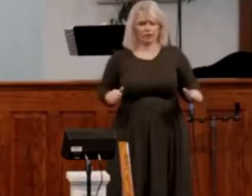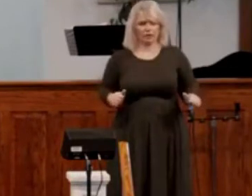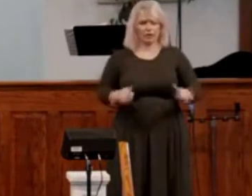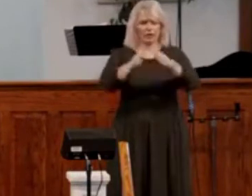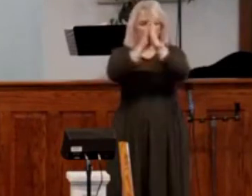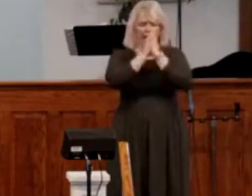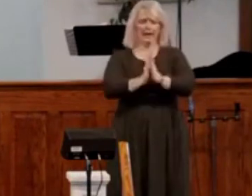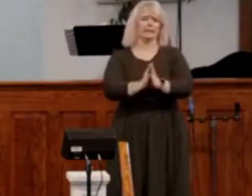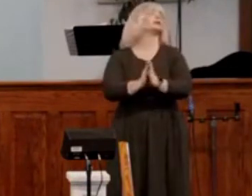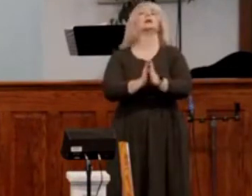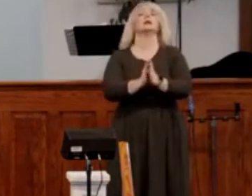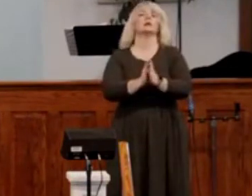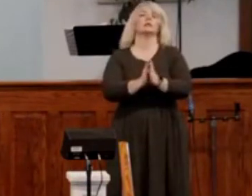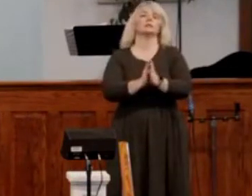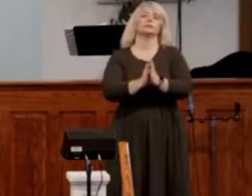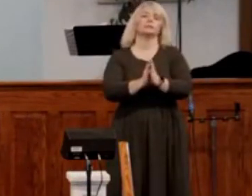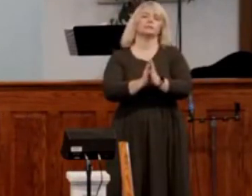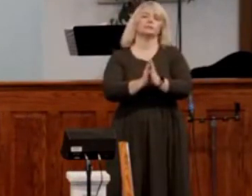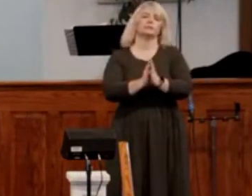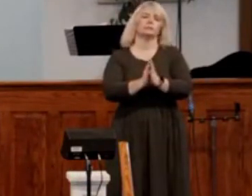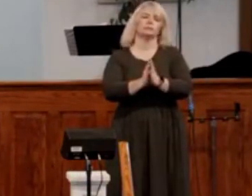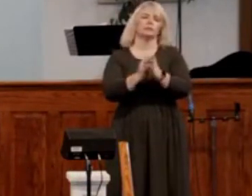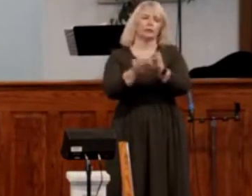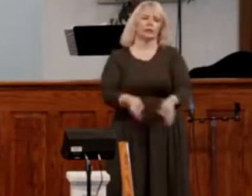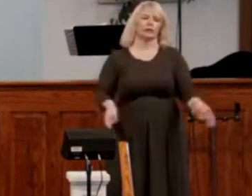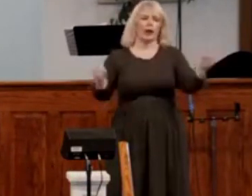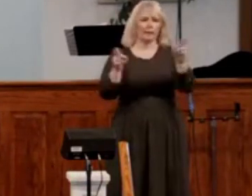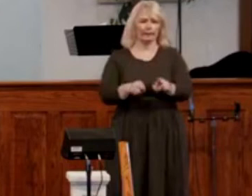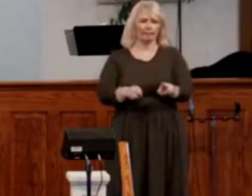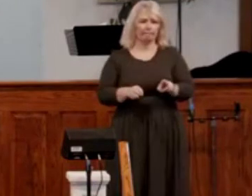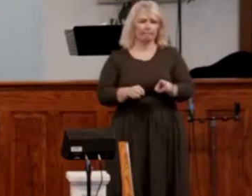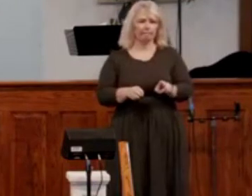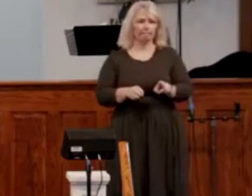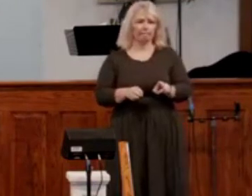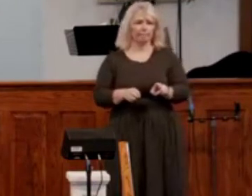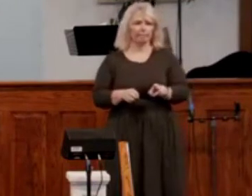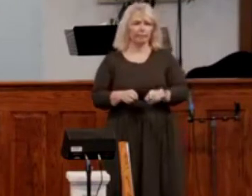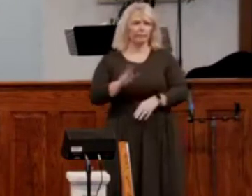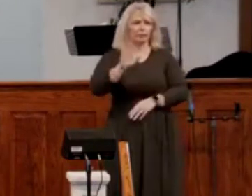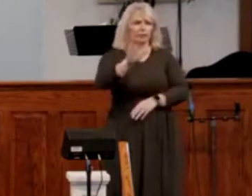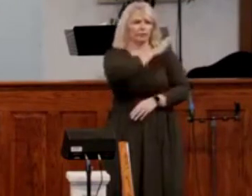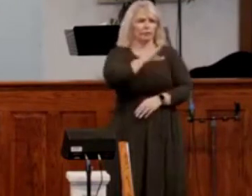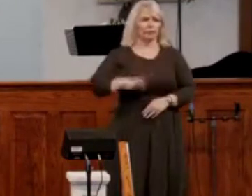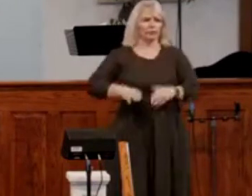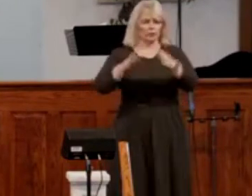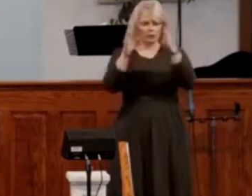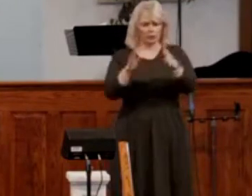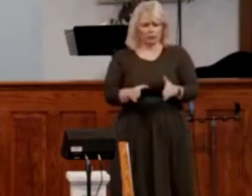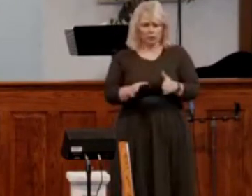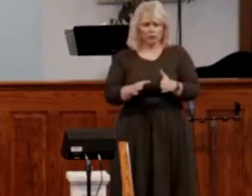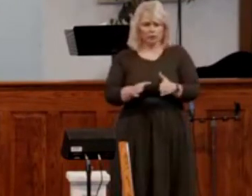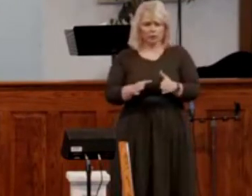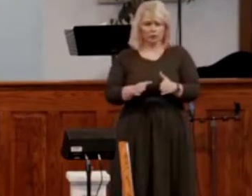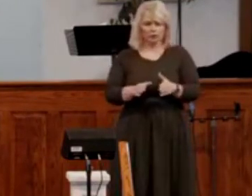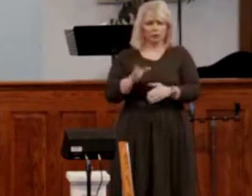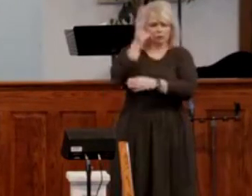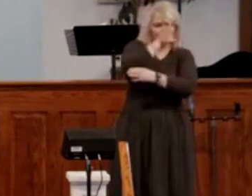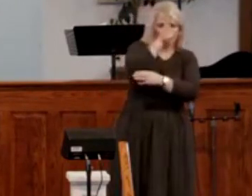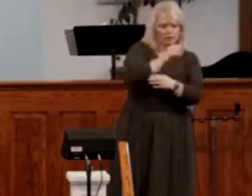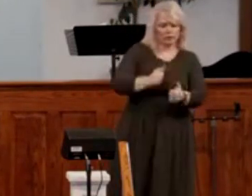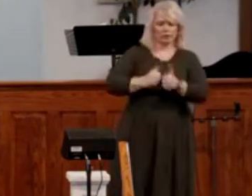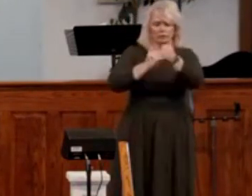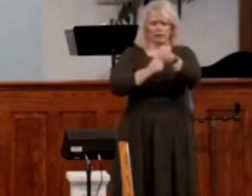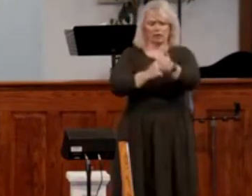for forgiveness. You can do that. Now, if you're a Christian, you've done that, and you are seeking to follow the Lord,